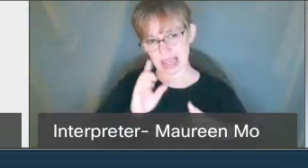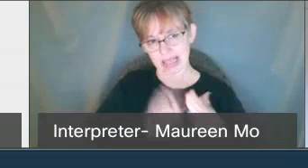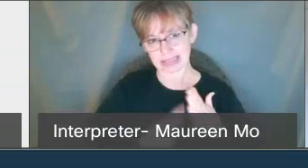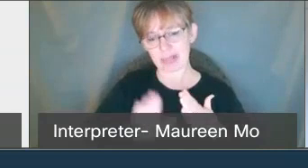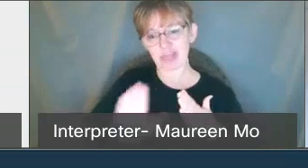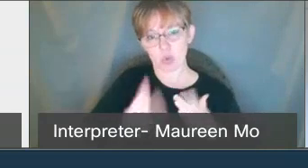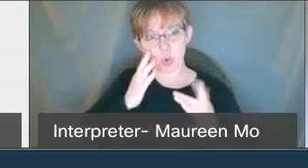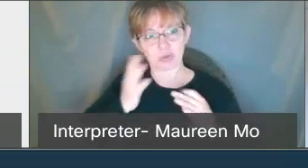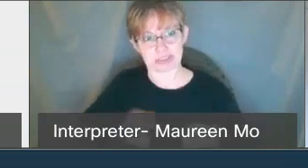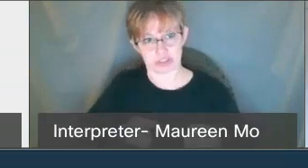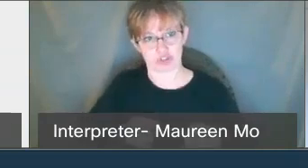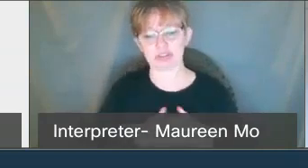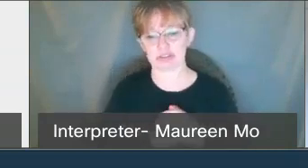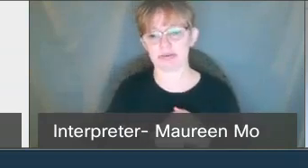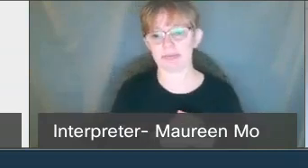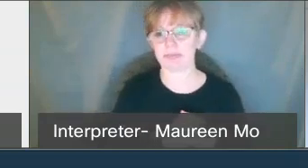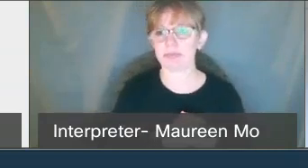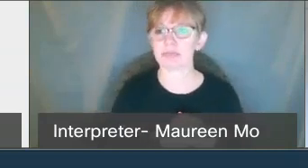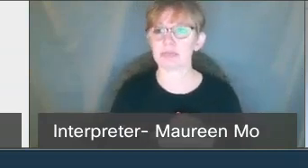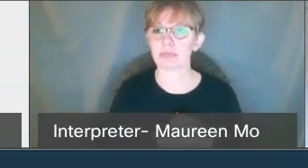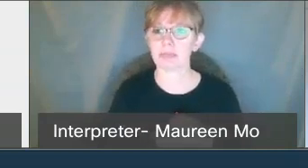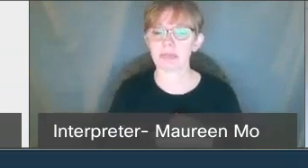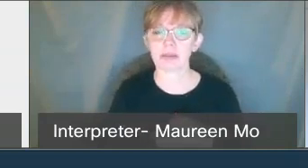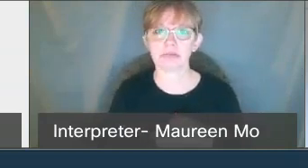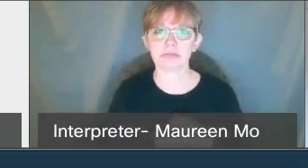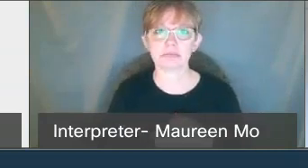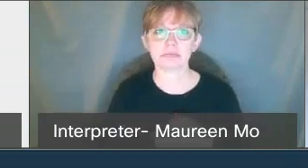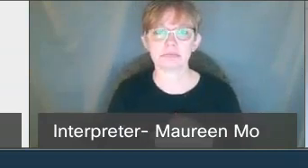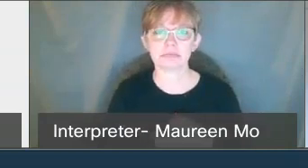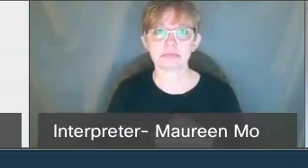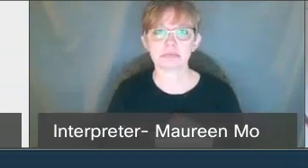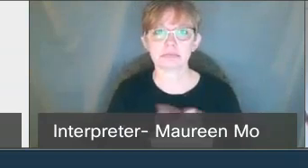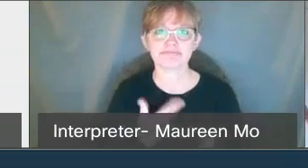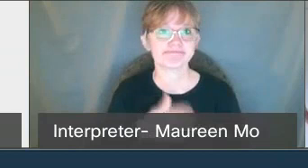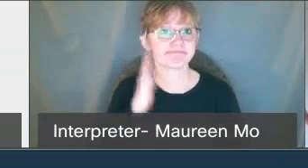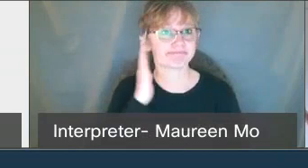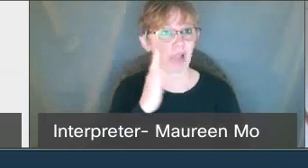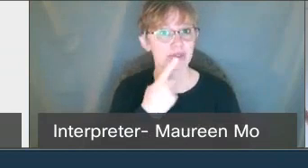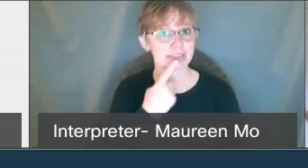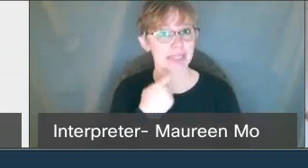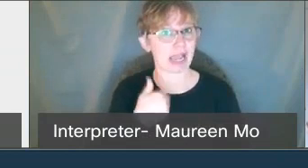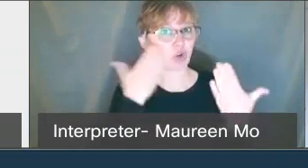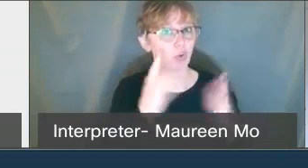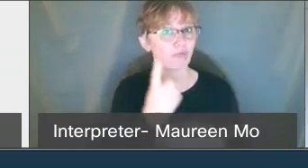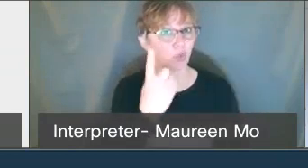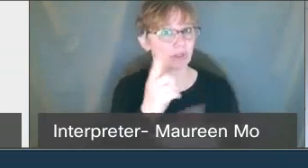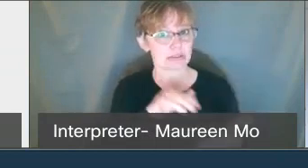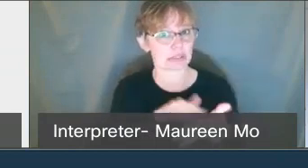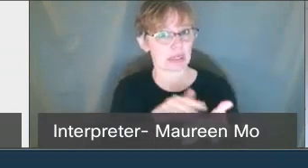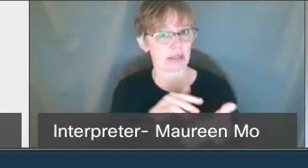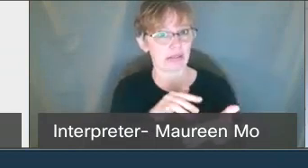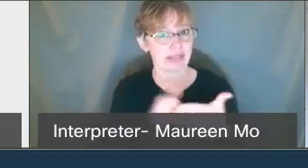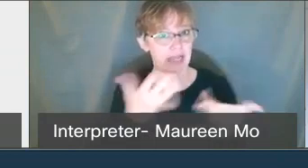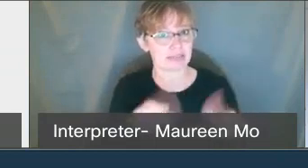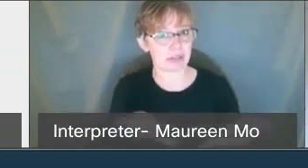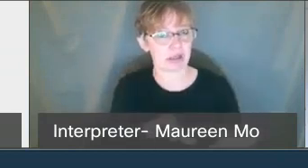decisions? So I will say that I don't know of a single study where that's happened. We